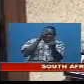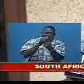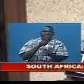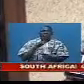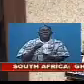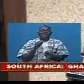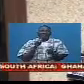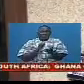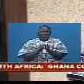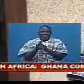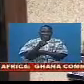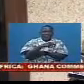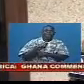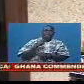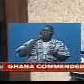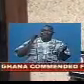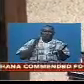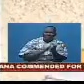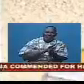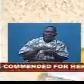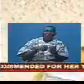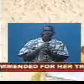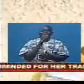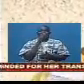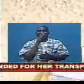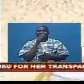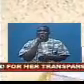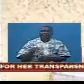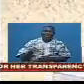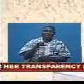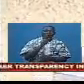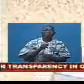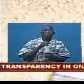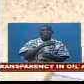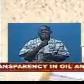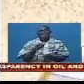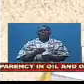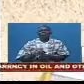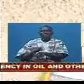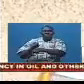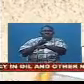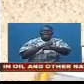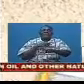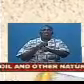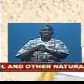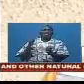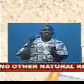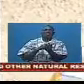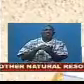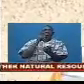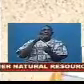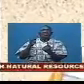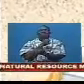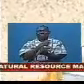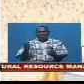do. So in such occasion, we appreciate them so much. So all measures have been put in place to fight against the abuse of